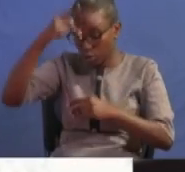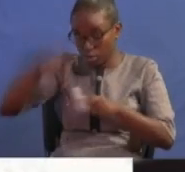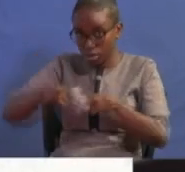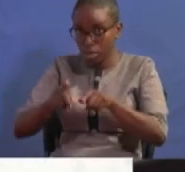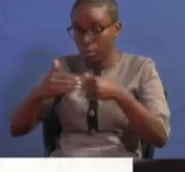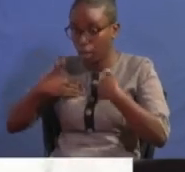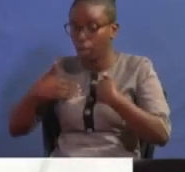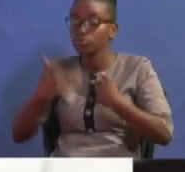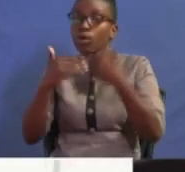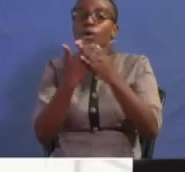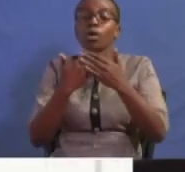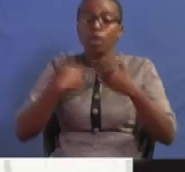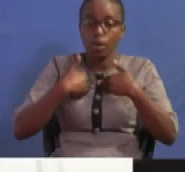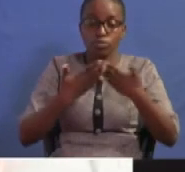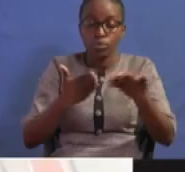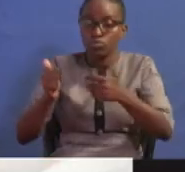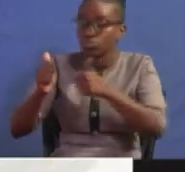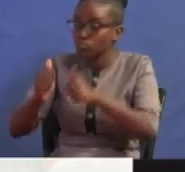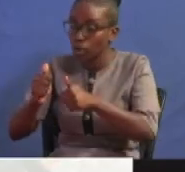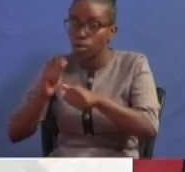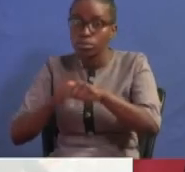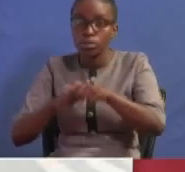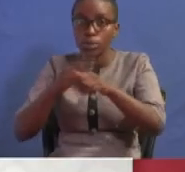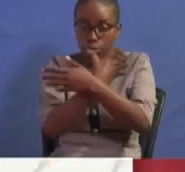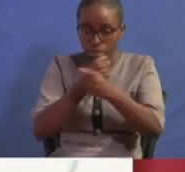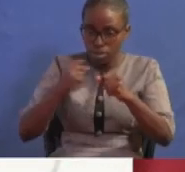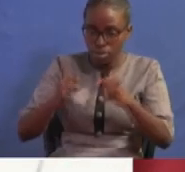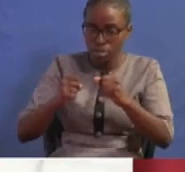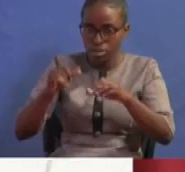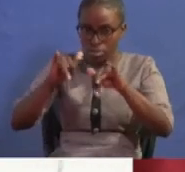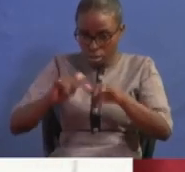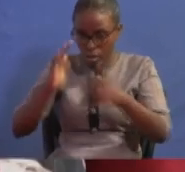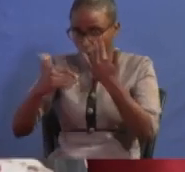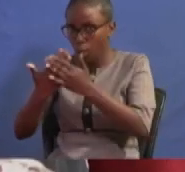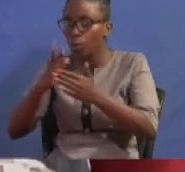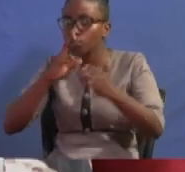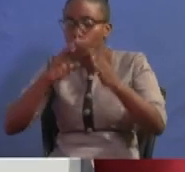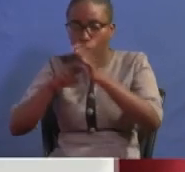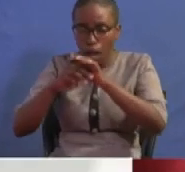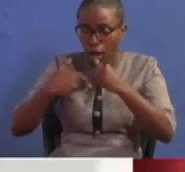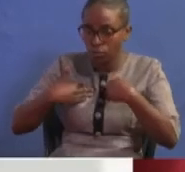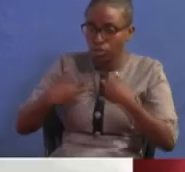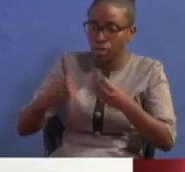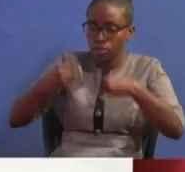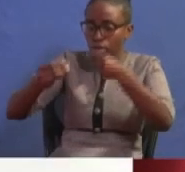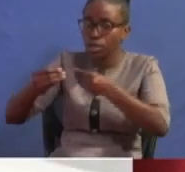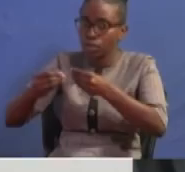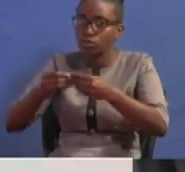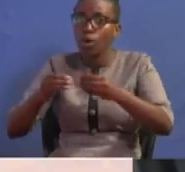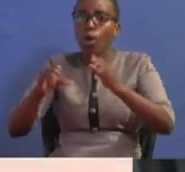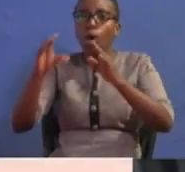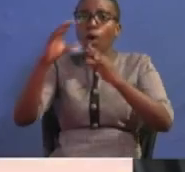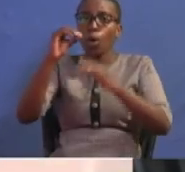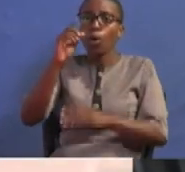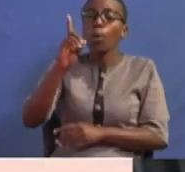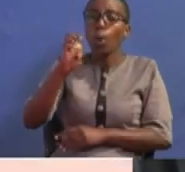be regulated. The president's sentiments lie on the backdrop of a proposed draft law seeking to introduce a code of conduct that will